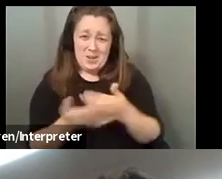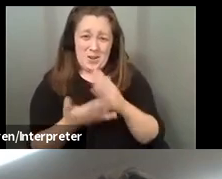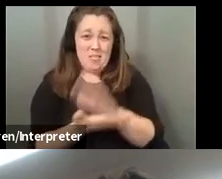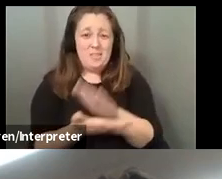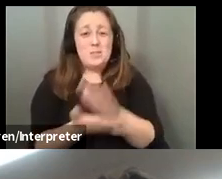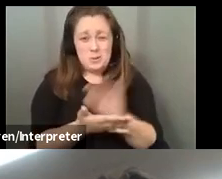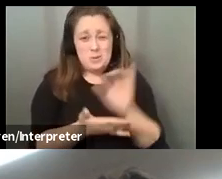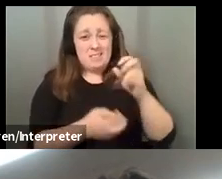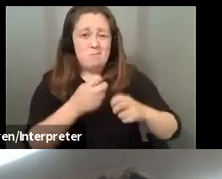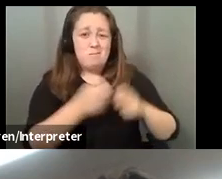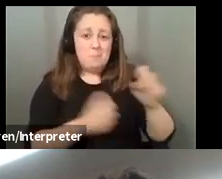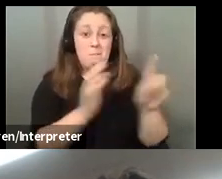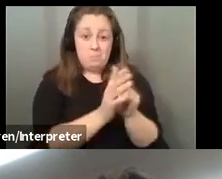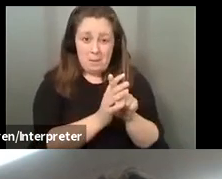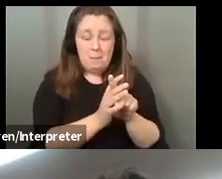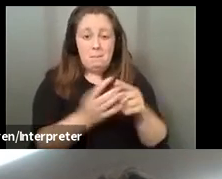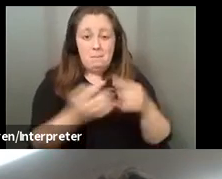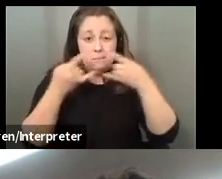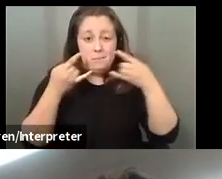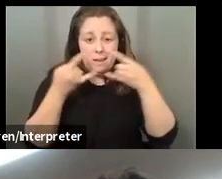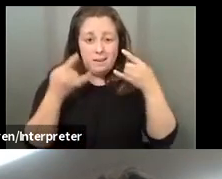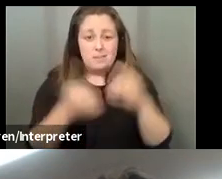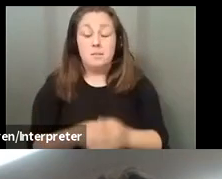but we'll move on to Yale.